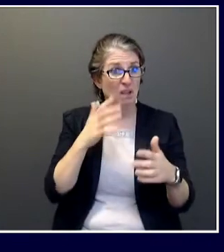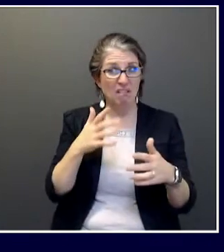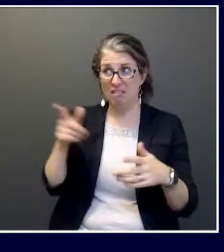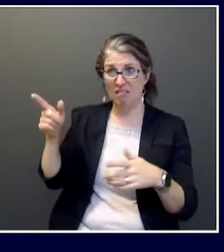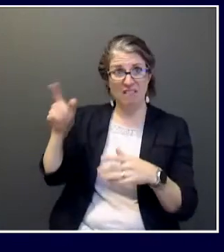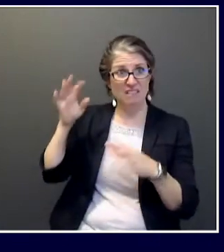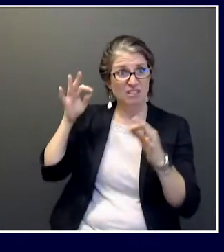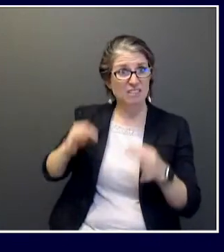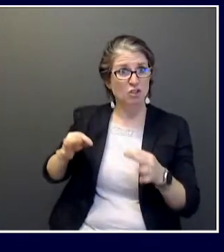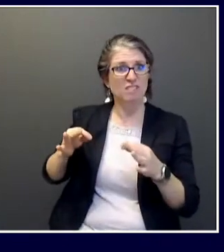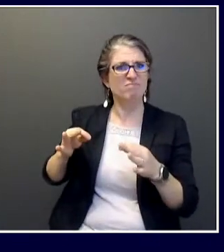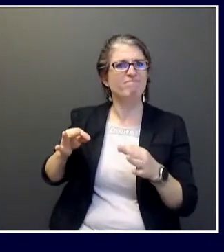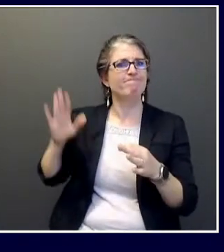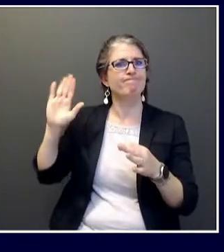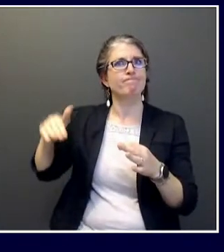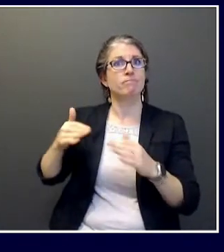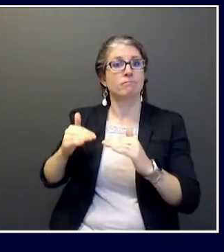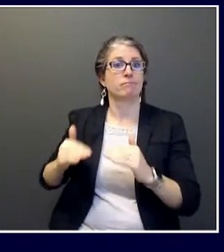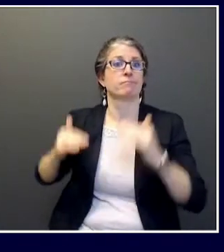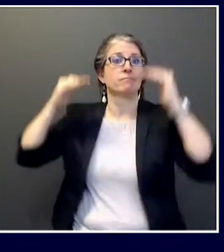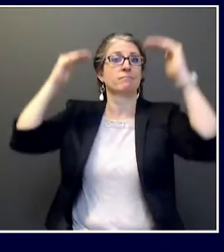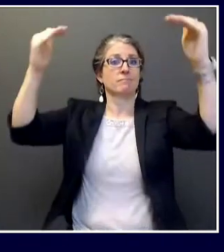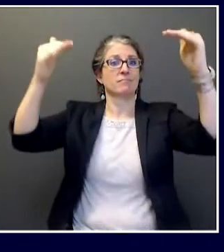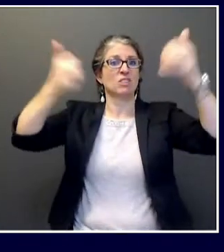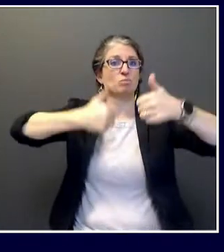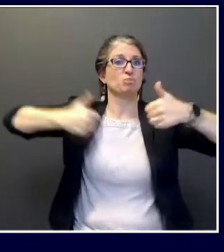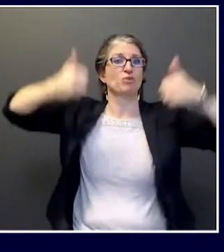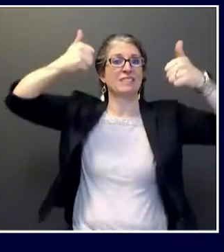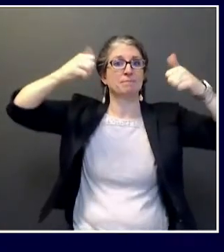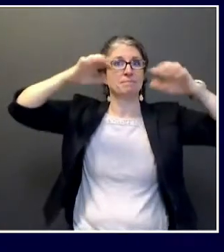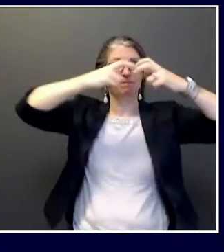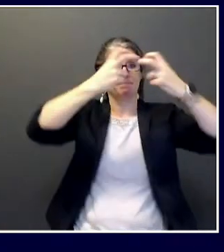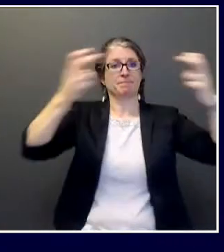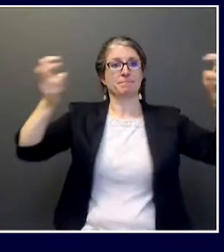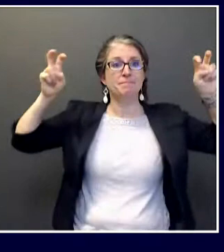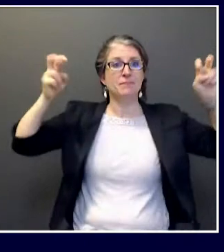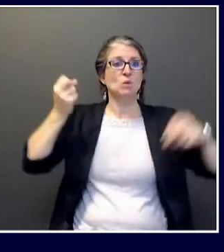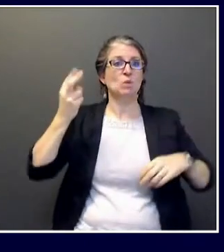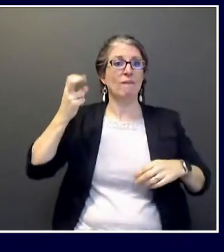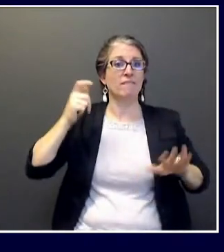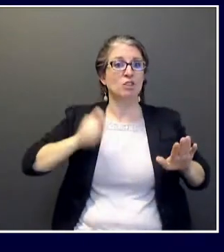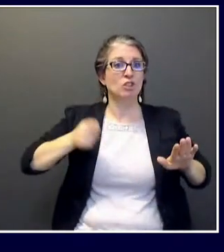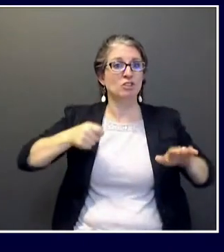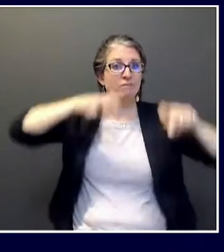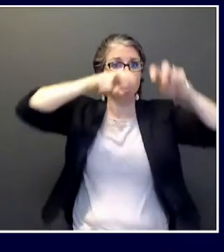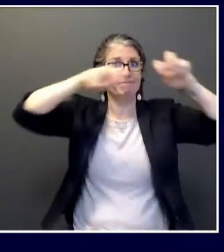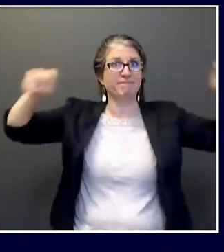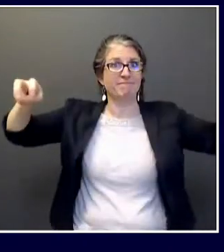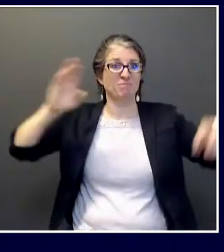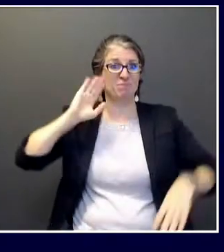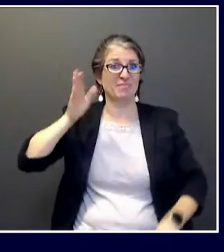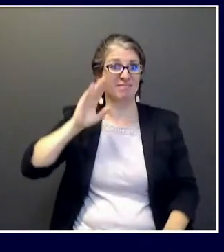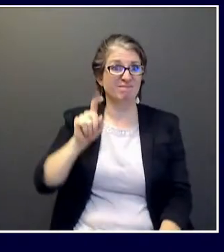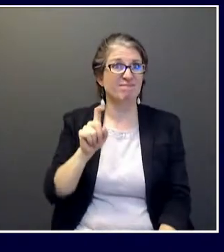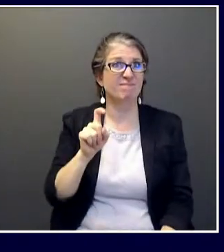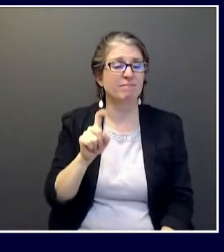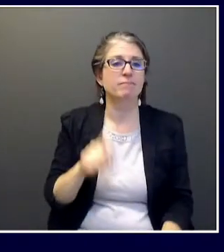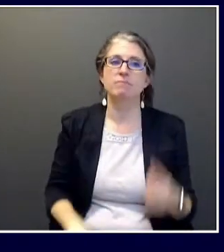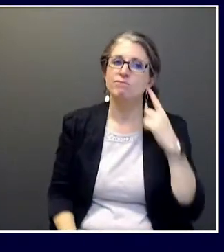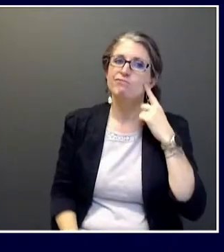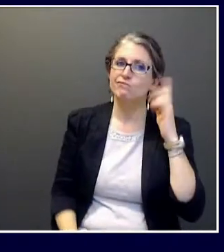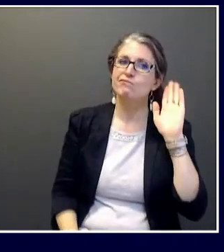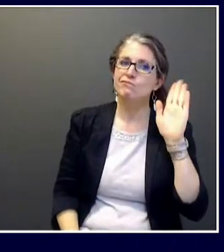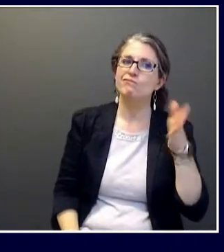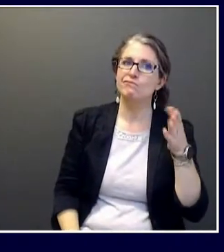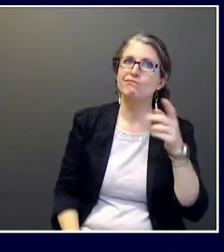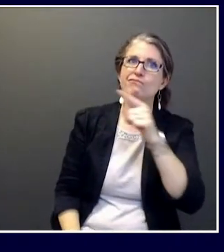Mal, yes, is the bottom line answer. You're certainly aware of the statement that Governor Mills and the Attorney General put out,